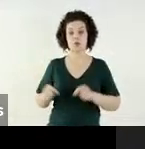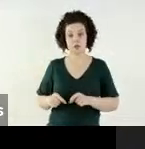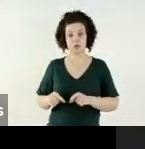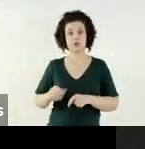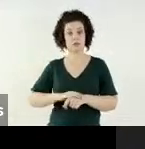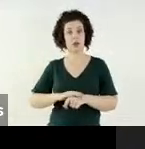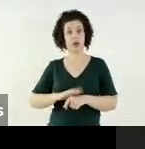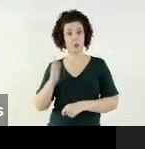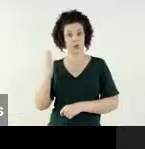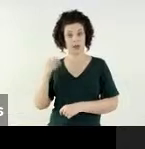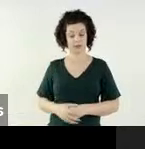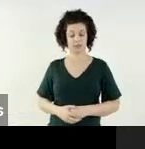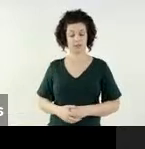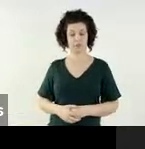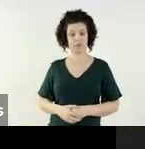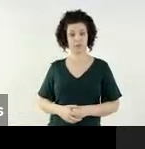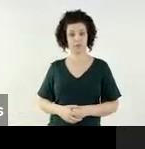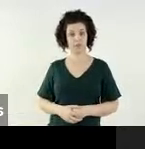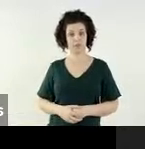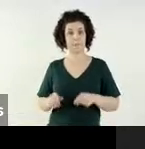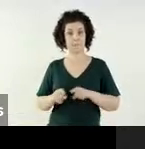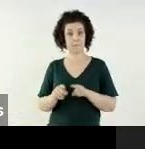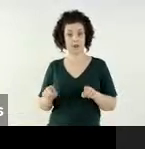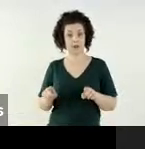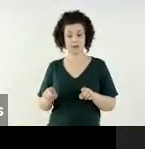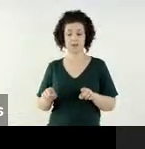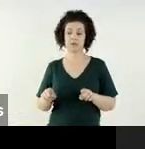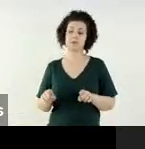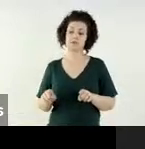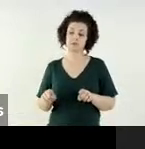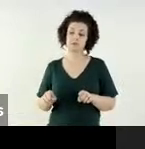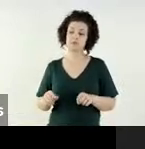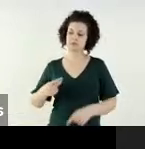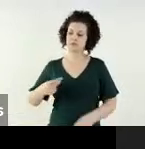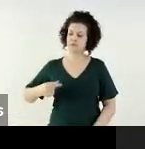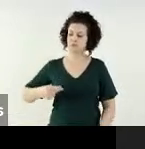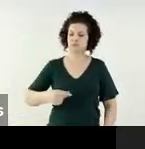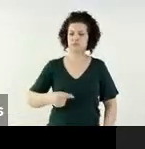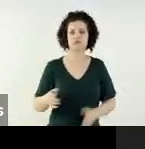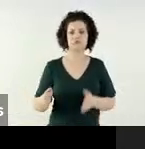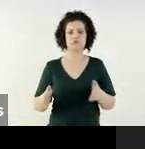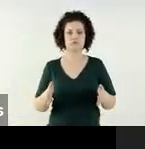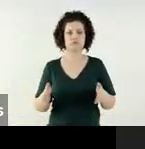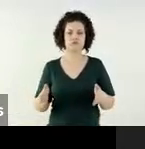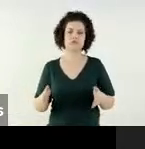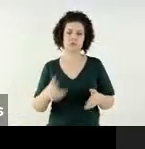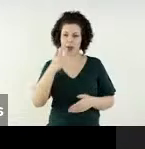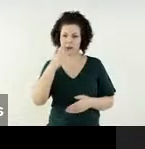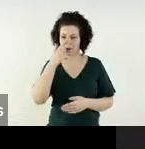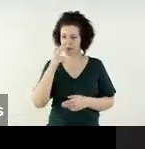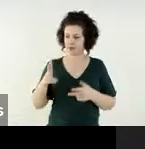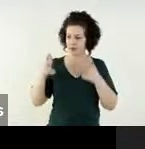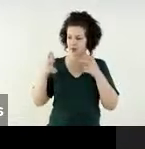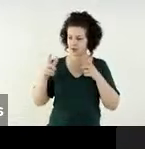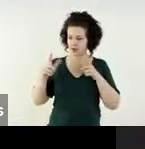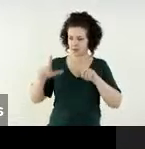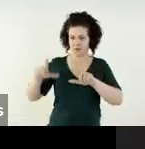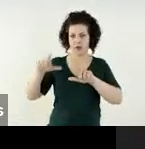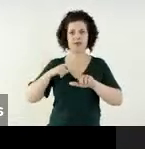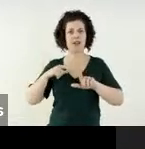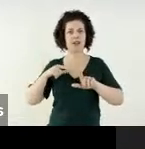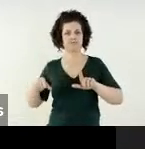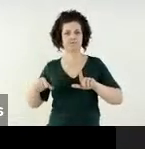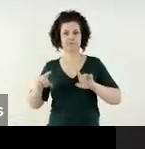in perpetuity as a set of instructions, which is at least how I read these photographs. More than evidence, or at least in addition